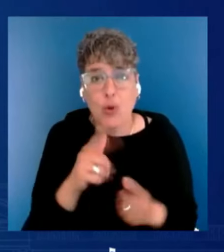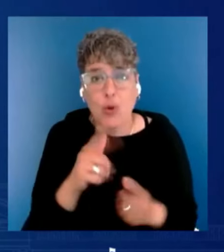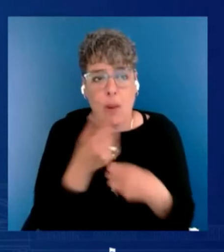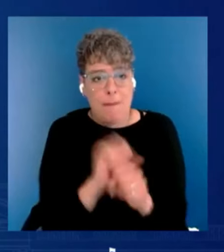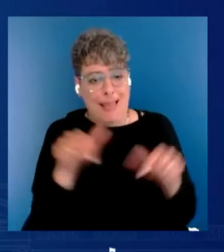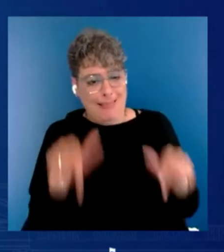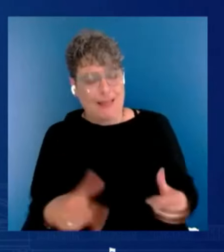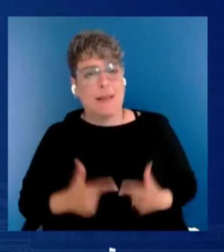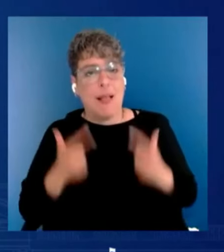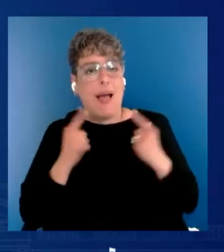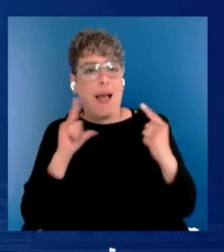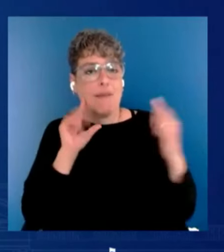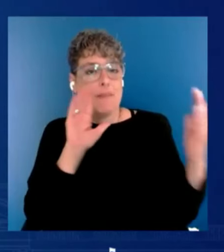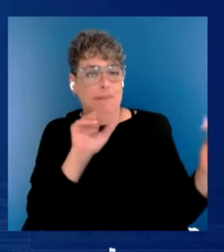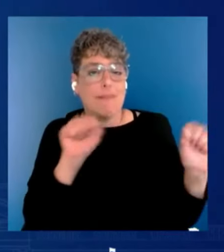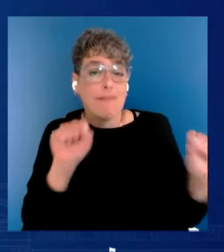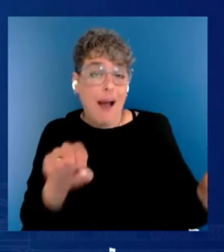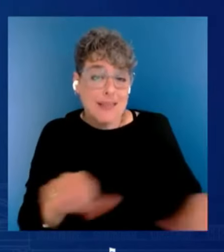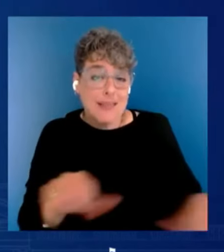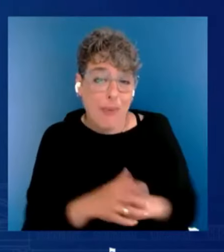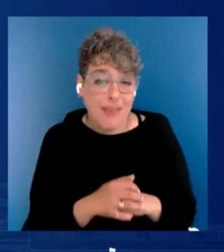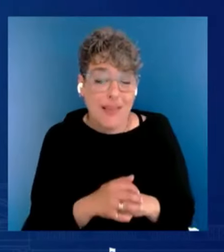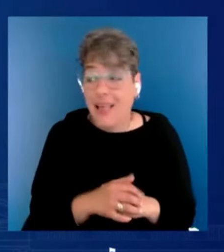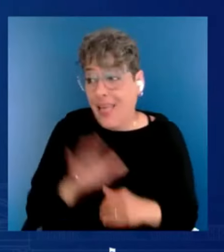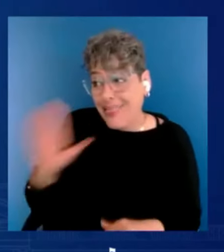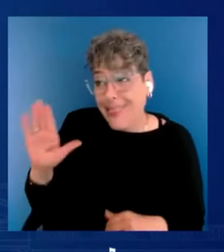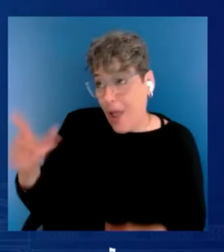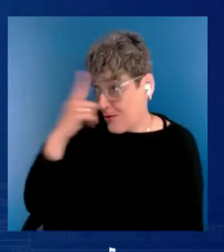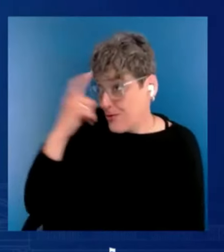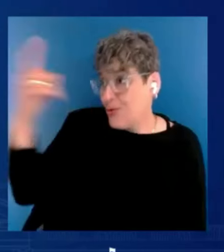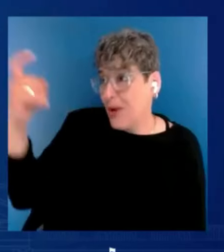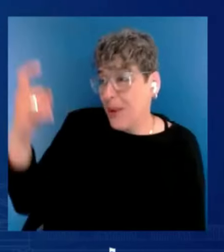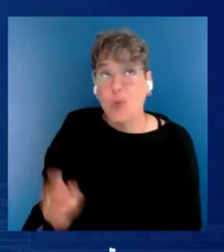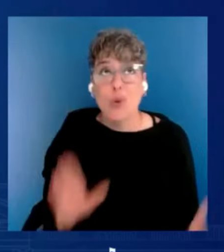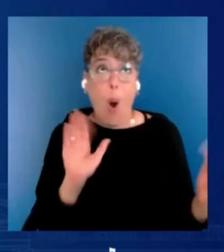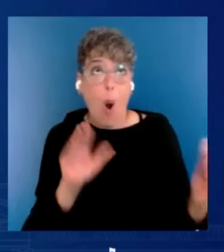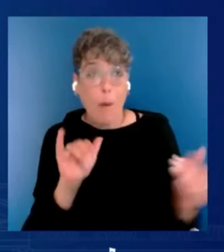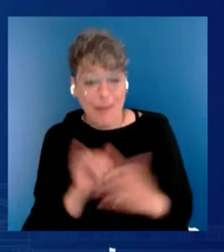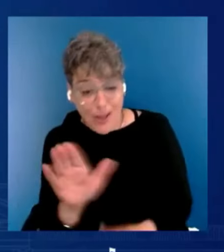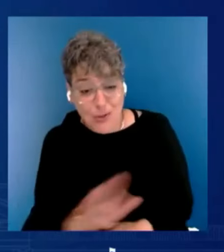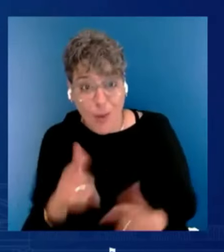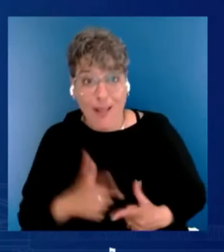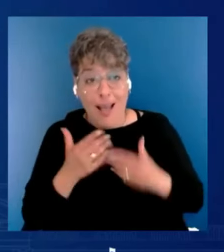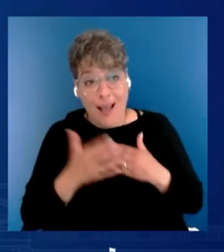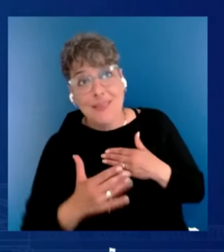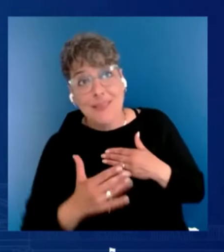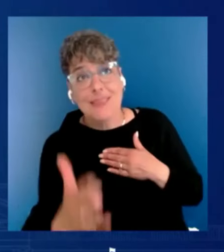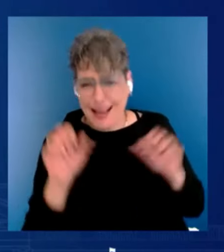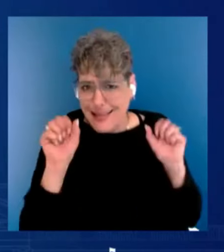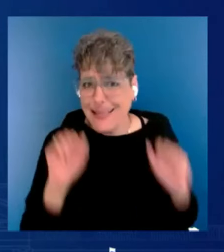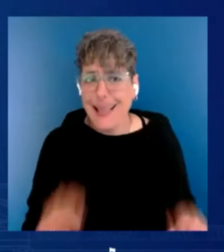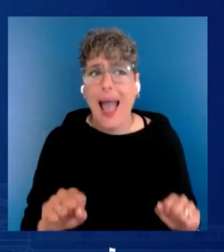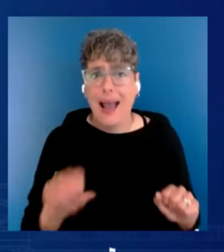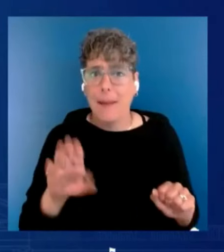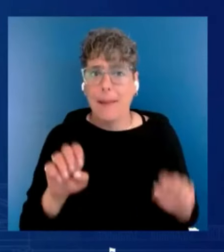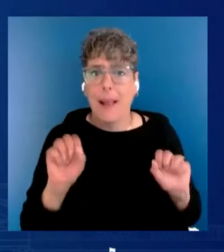and dreamed one day that these lives may be possible. My grandfather, who was a poor farmer in a small village